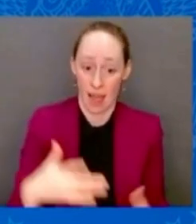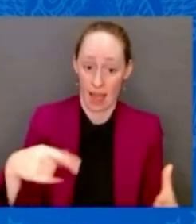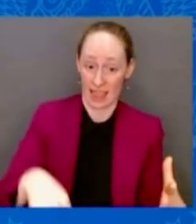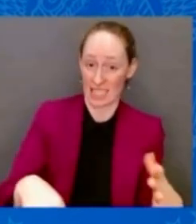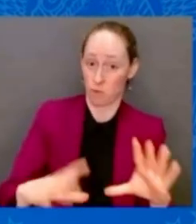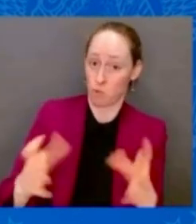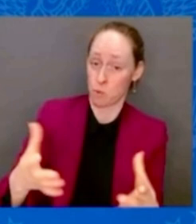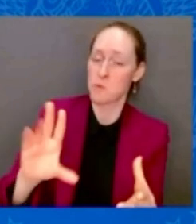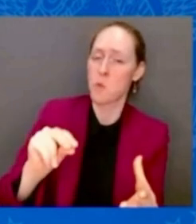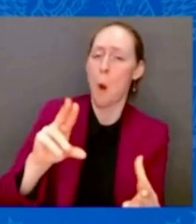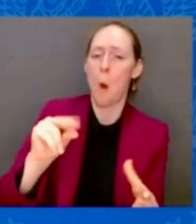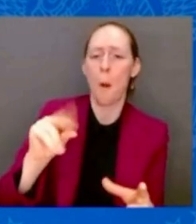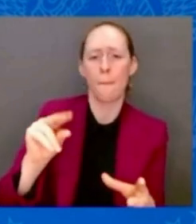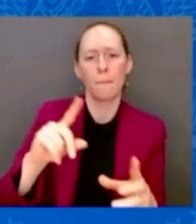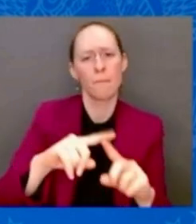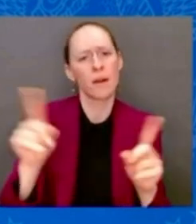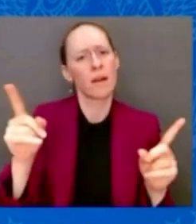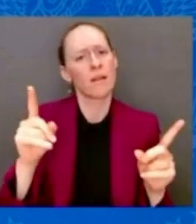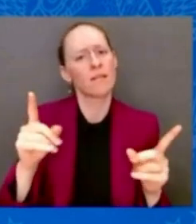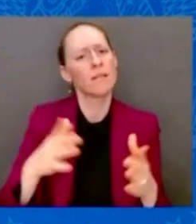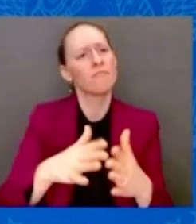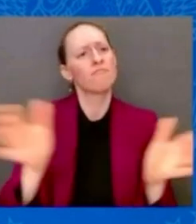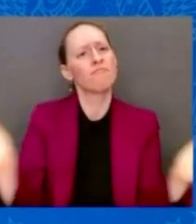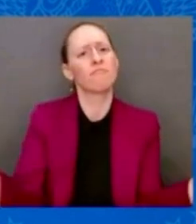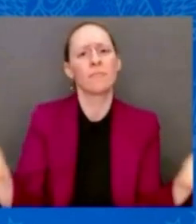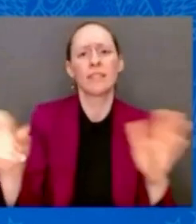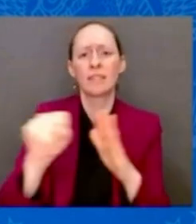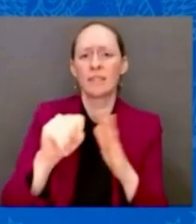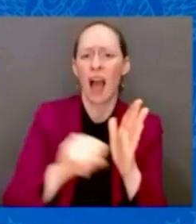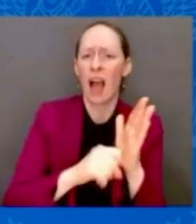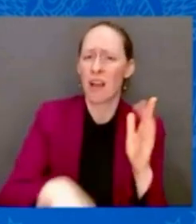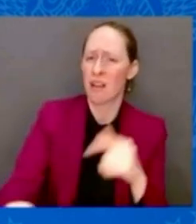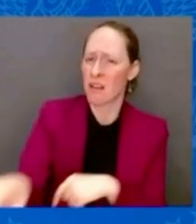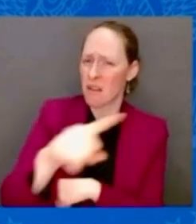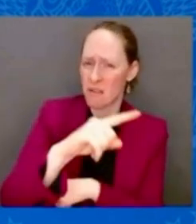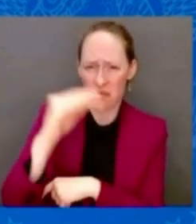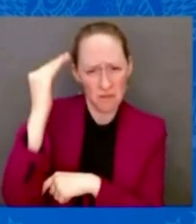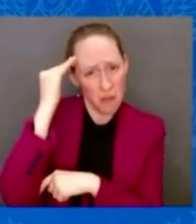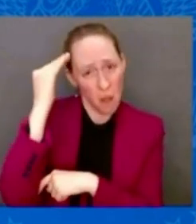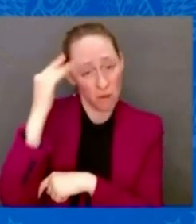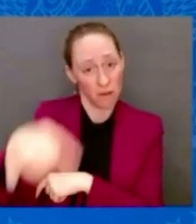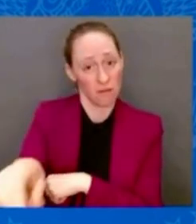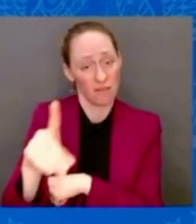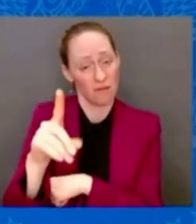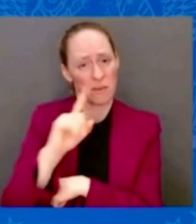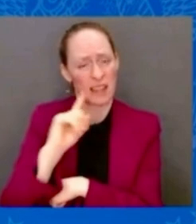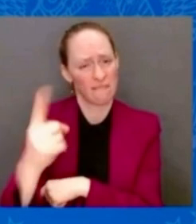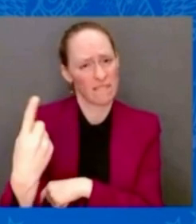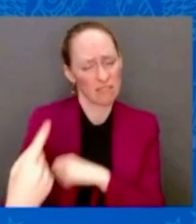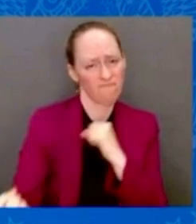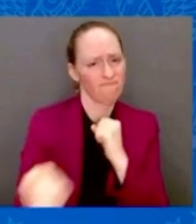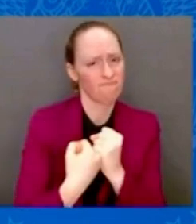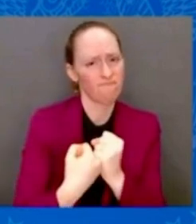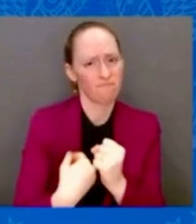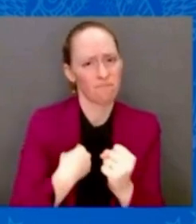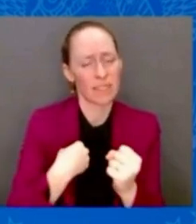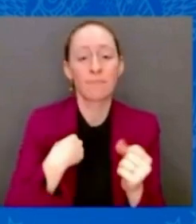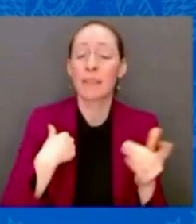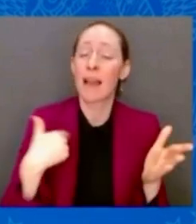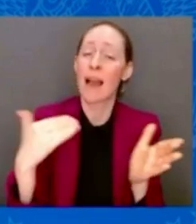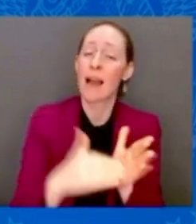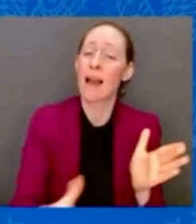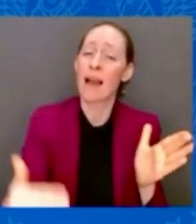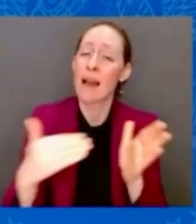really jump behind me. And you heard me say that many times, God made man, then he made